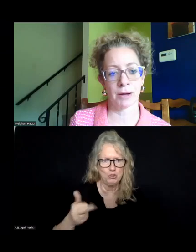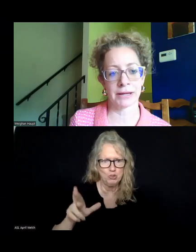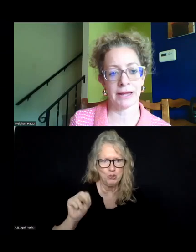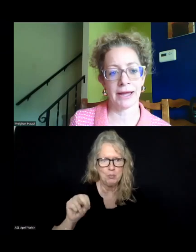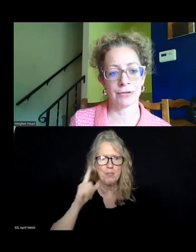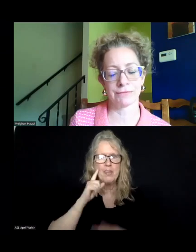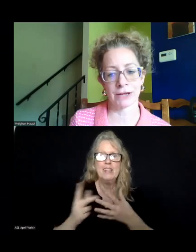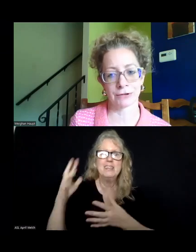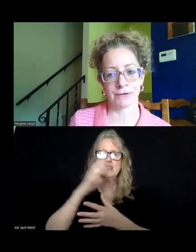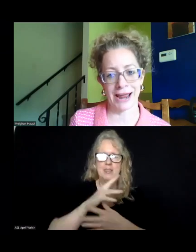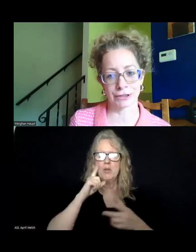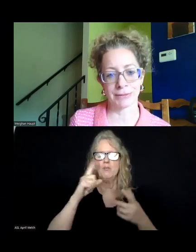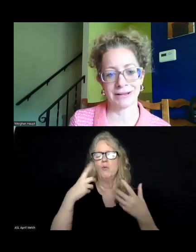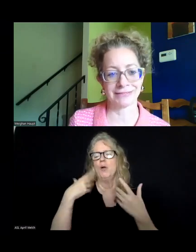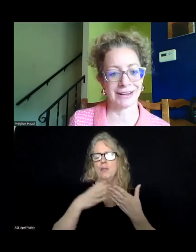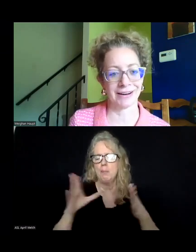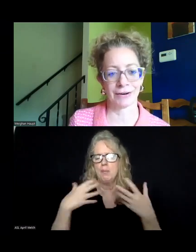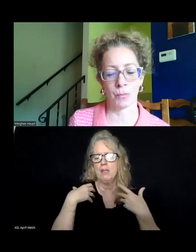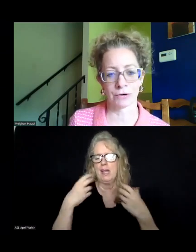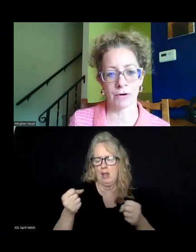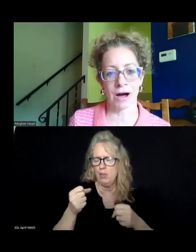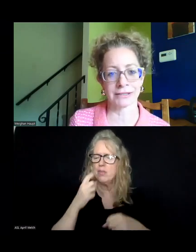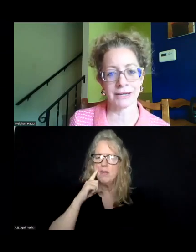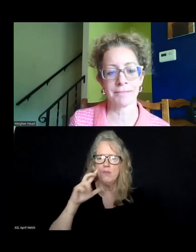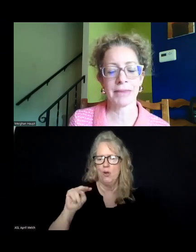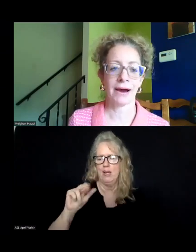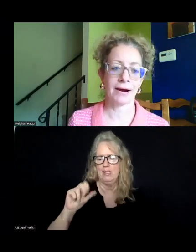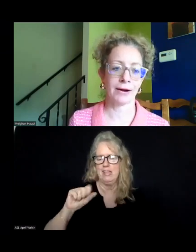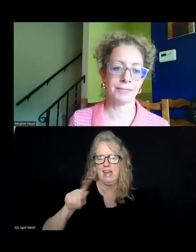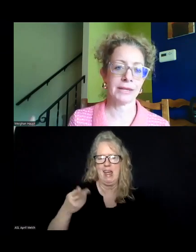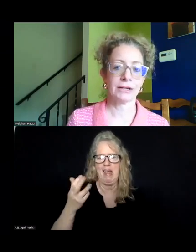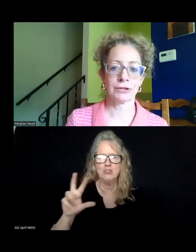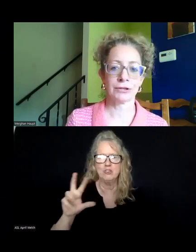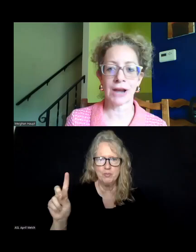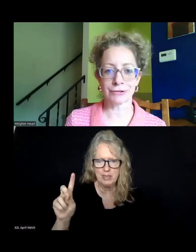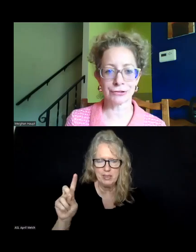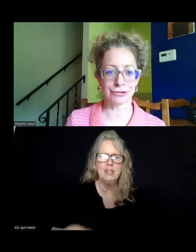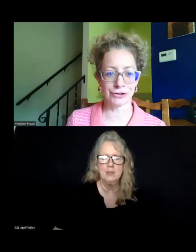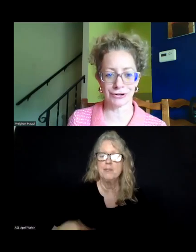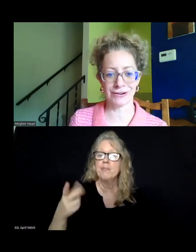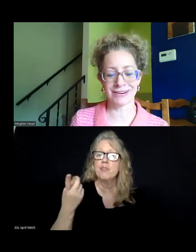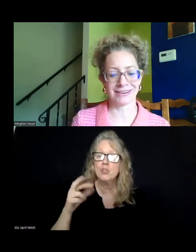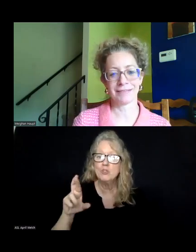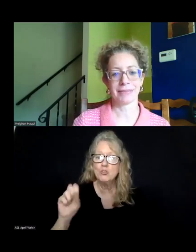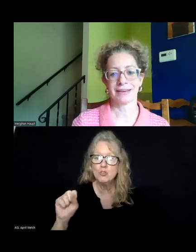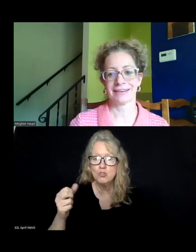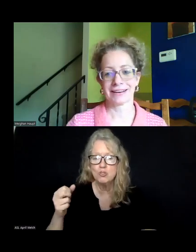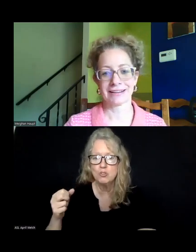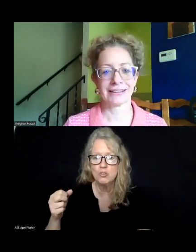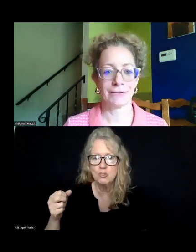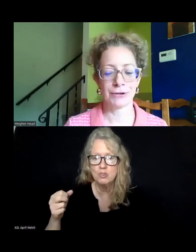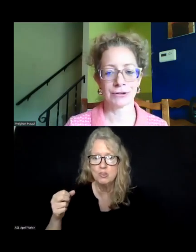Senior Public Health Advisor for NASHBID and a wonderful colleague. So Dr. Shern,